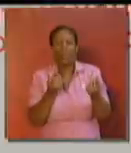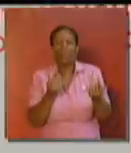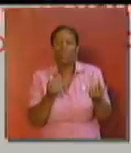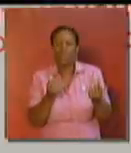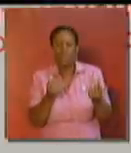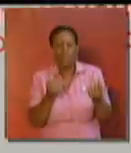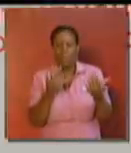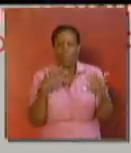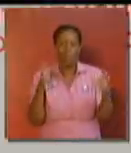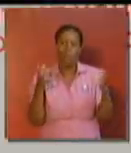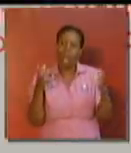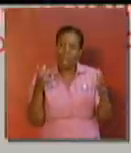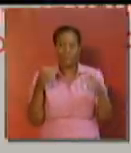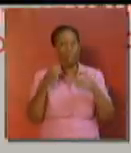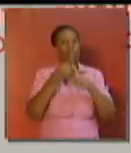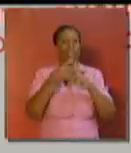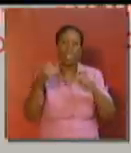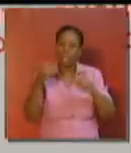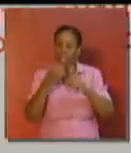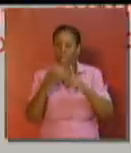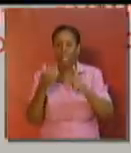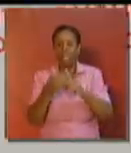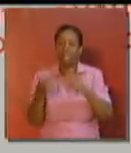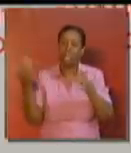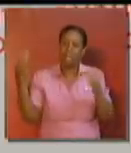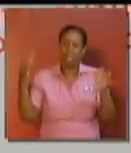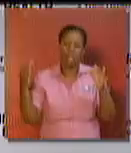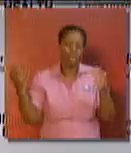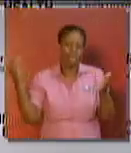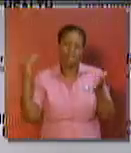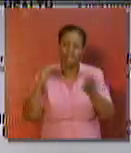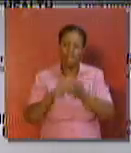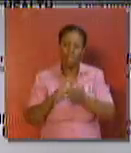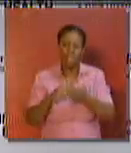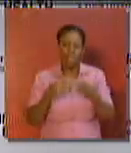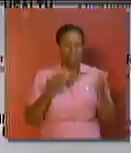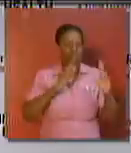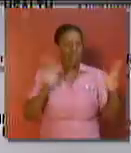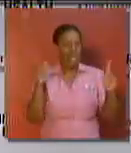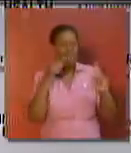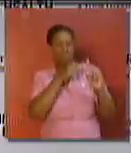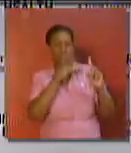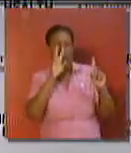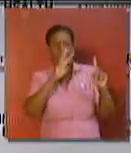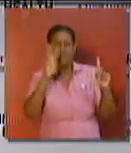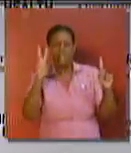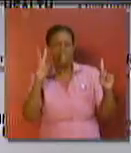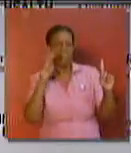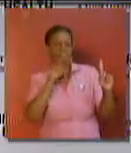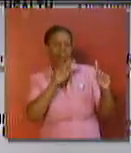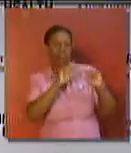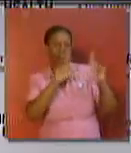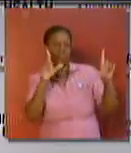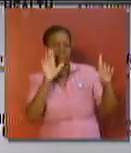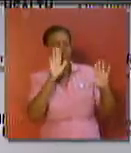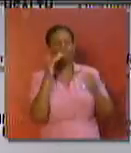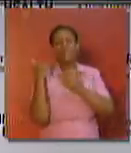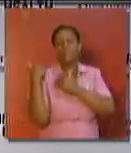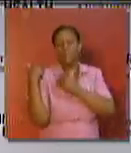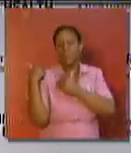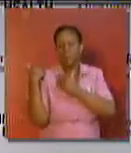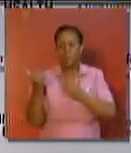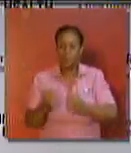of transmission at this point. I'm going to turn you back over to Ms. Alcantara. Thank you very much, Dr. Hinds, for that important